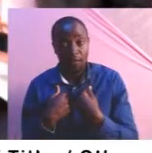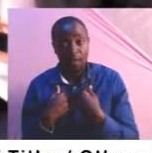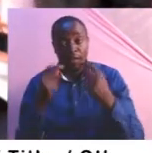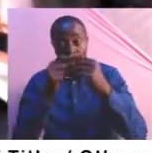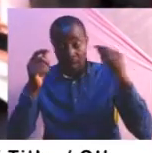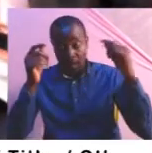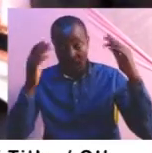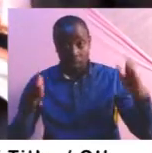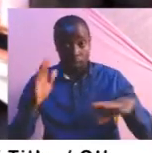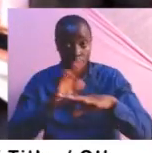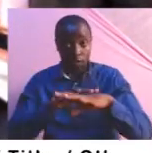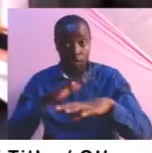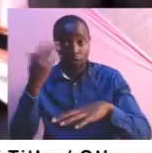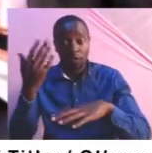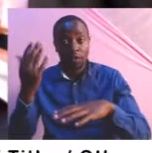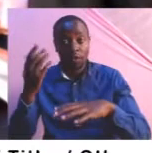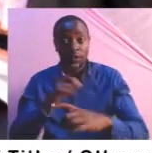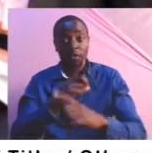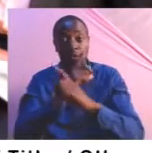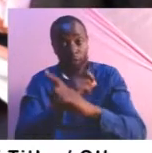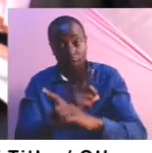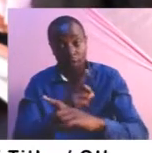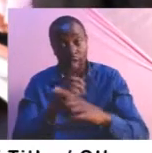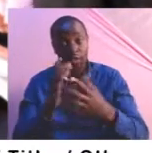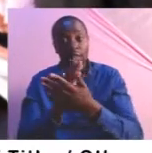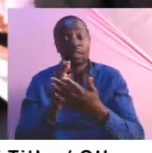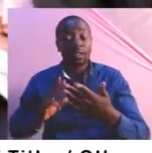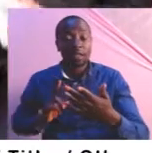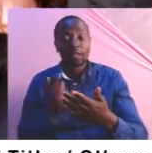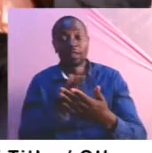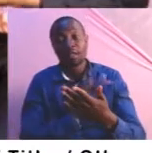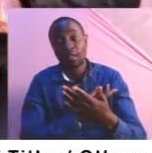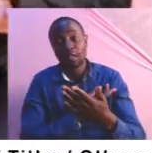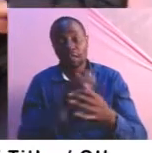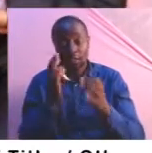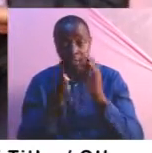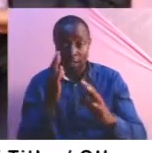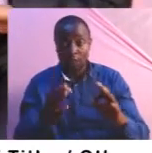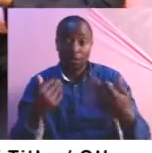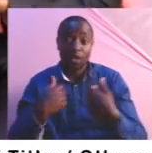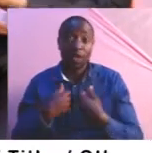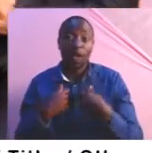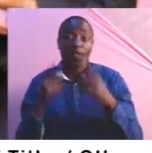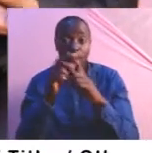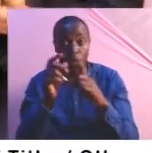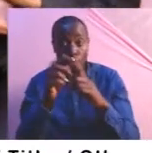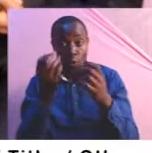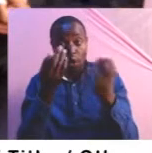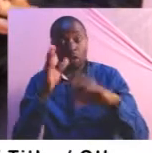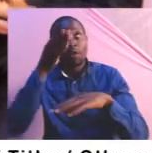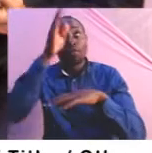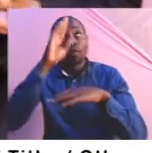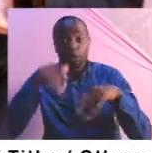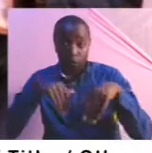enemy on things God has put protection against us. So if we maintain the word of God and follow it to the